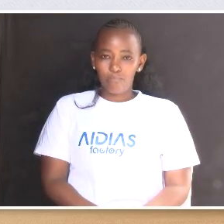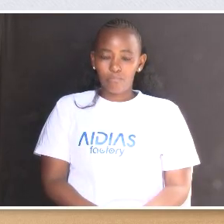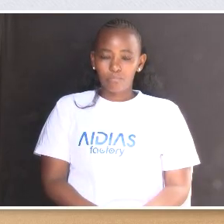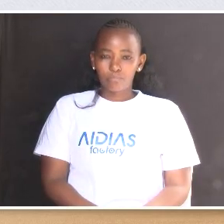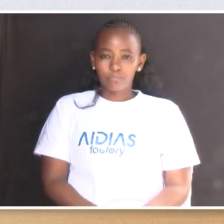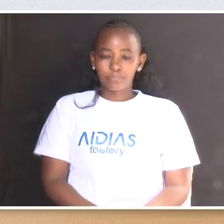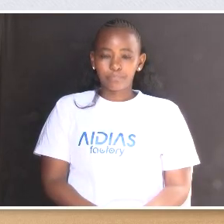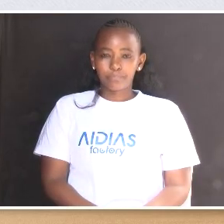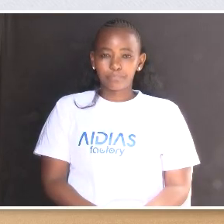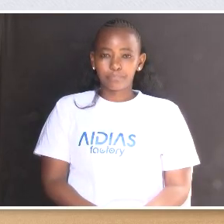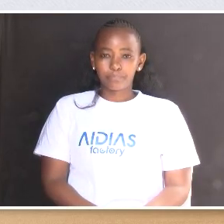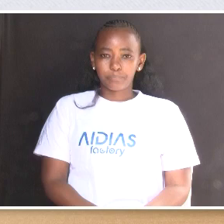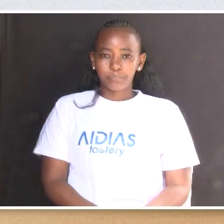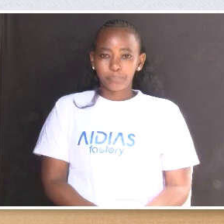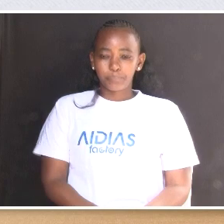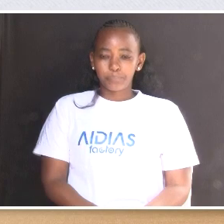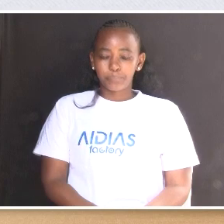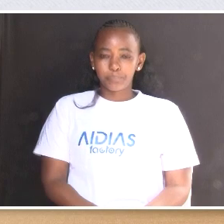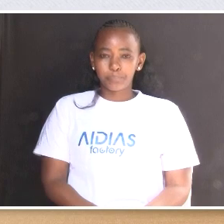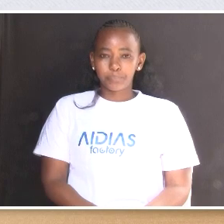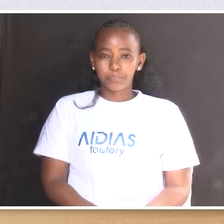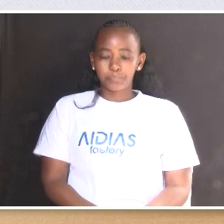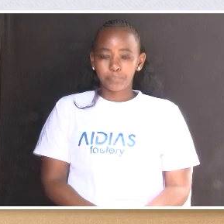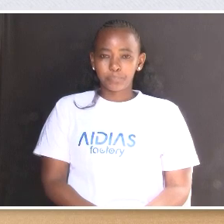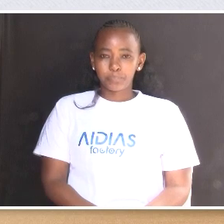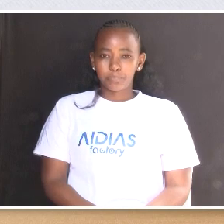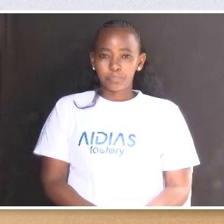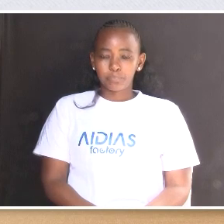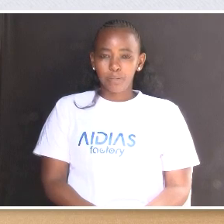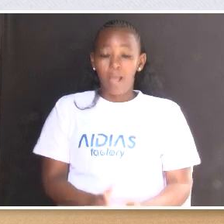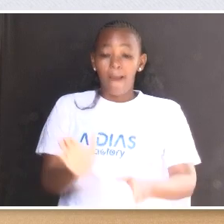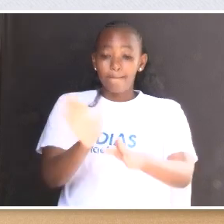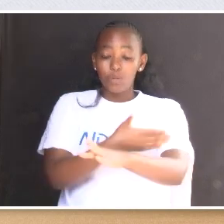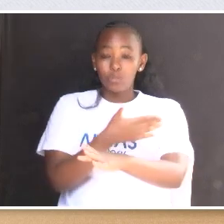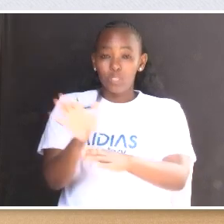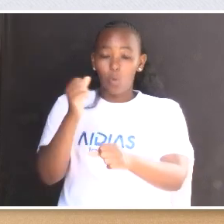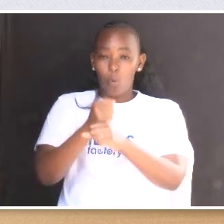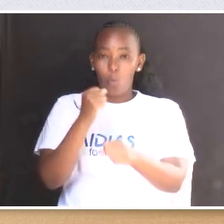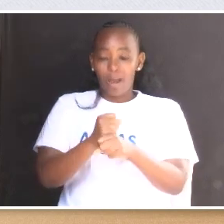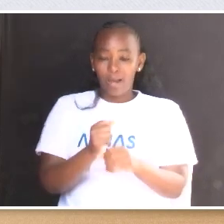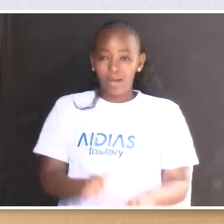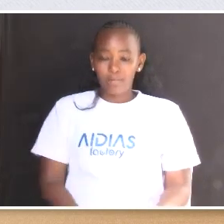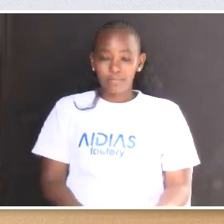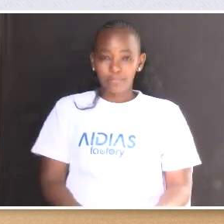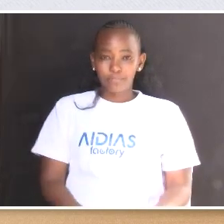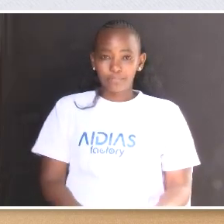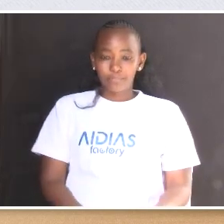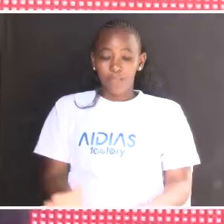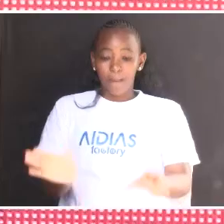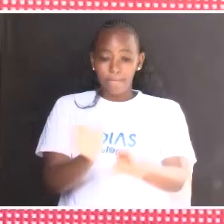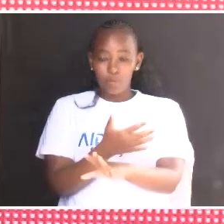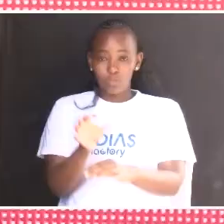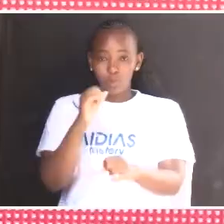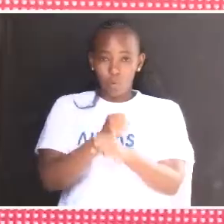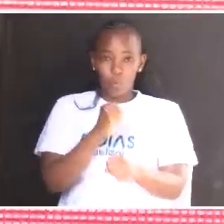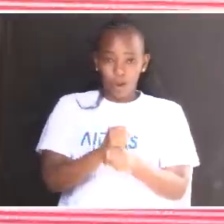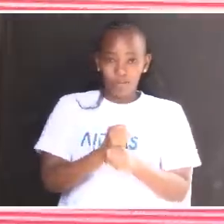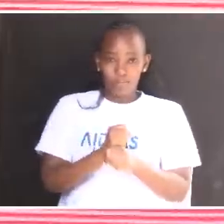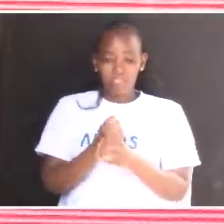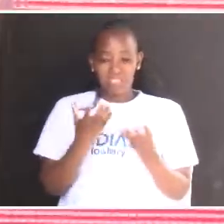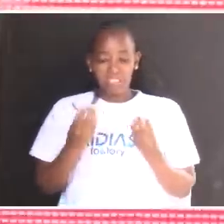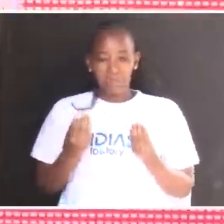bow. Thank you, sir. Musical works, hamkuona hiyo. A musical works is